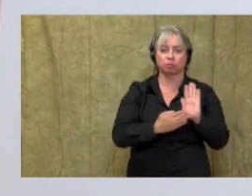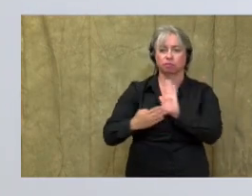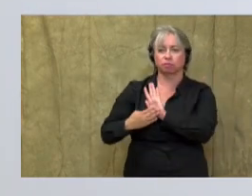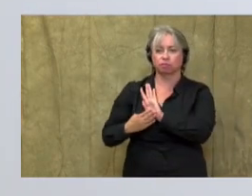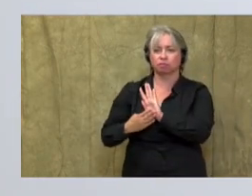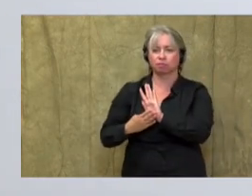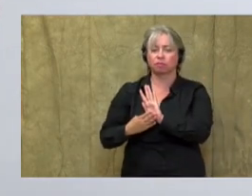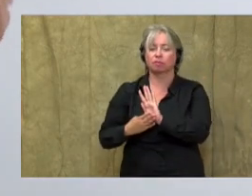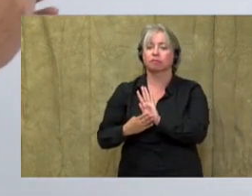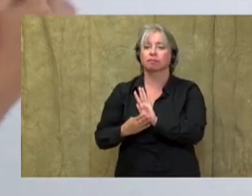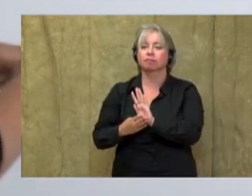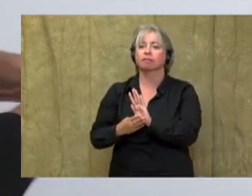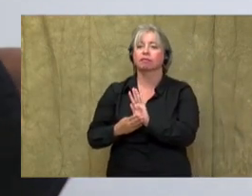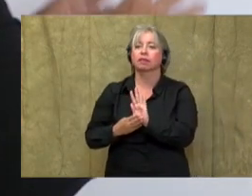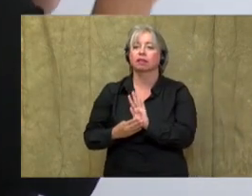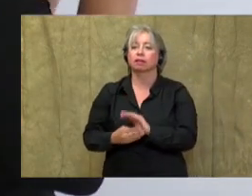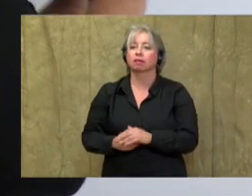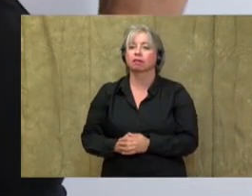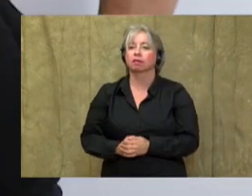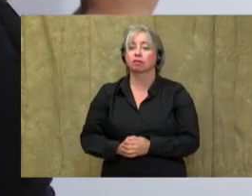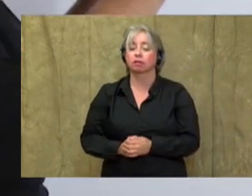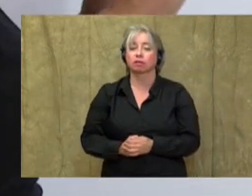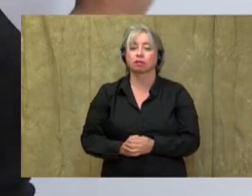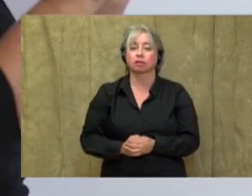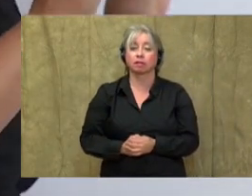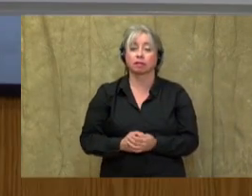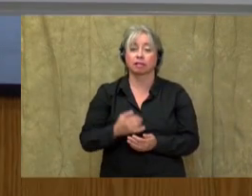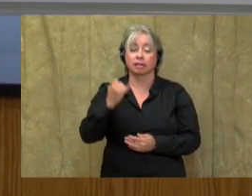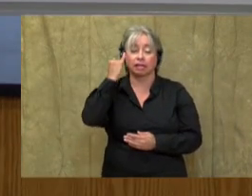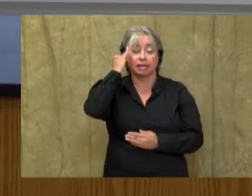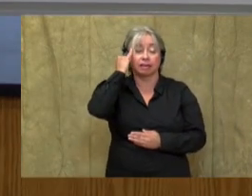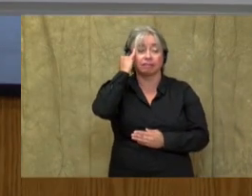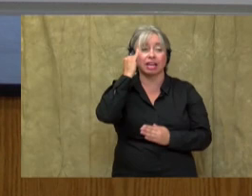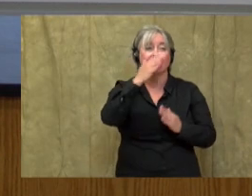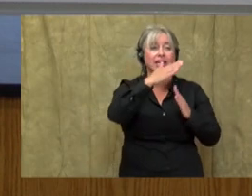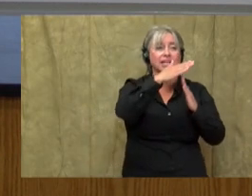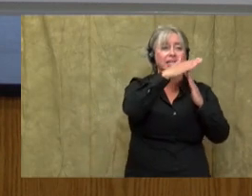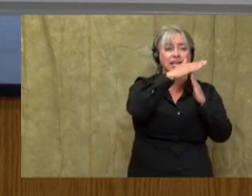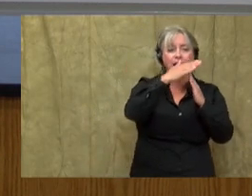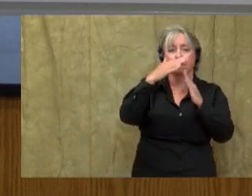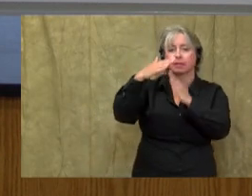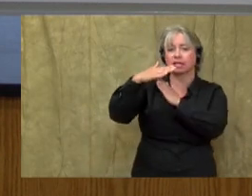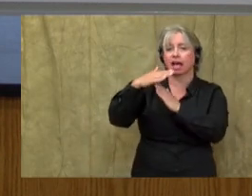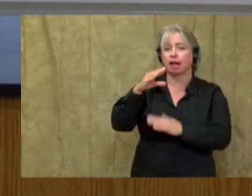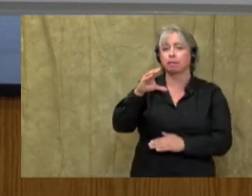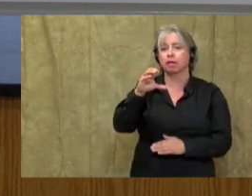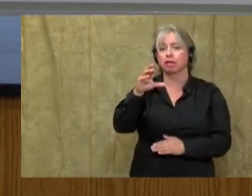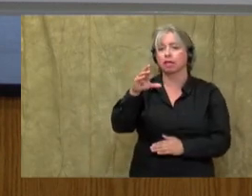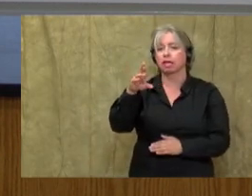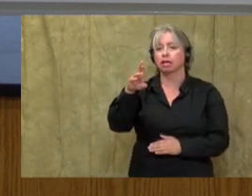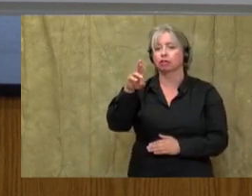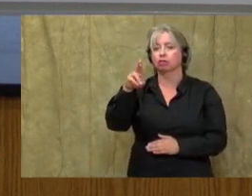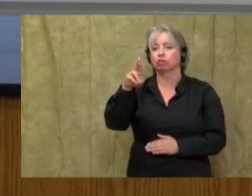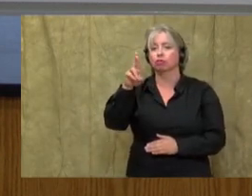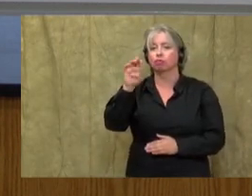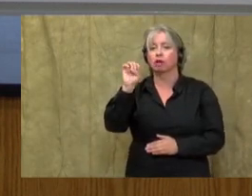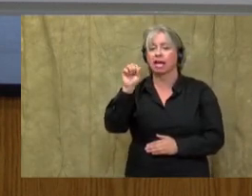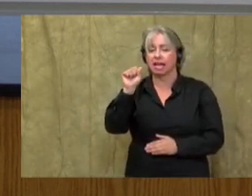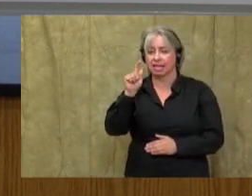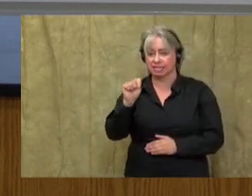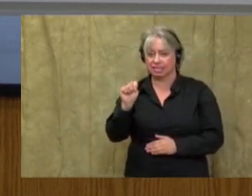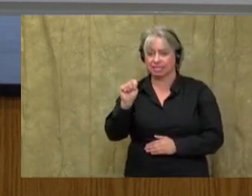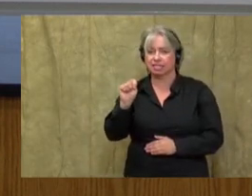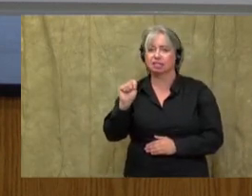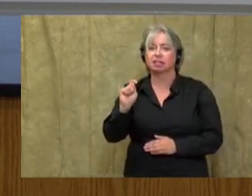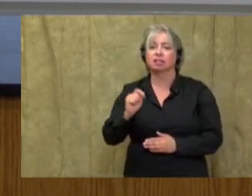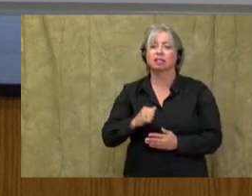So if I had a crest to crest measurement, which is my frequency or my wavelength,